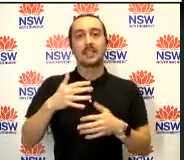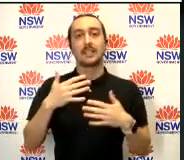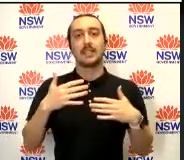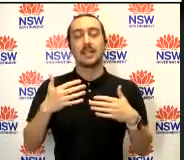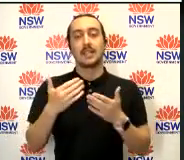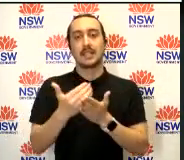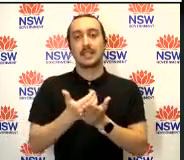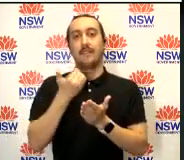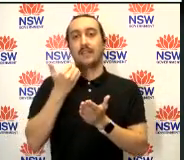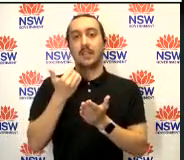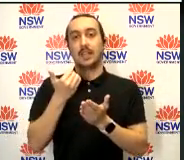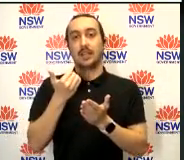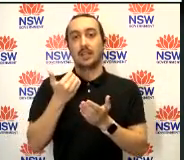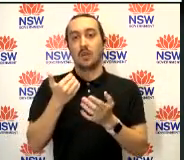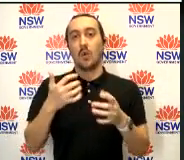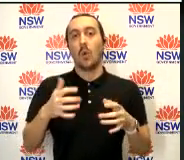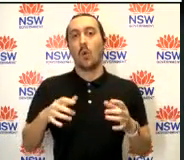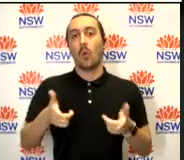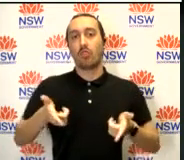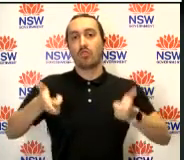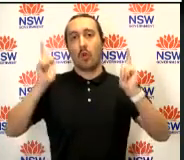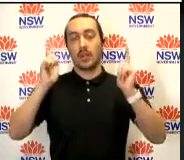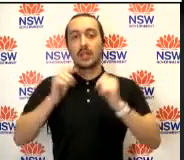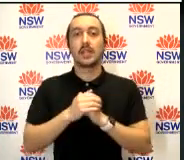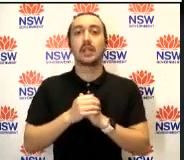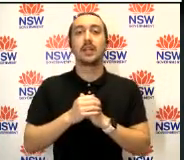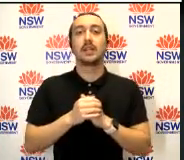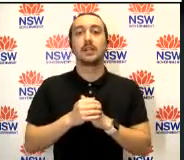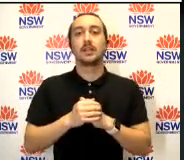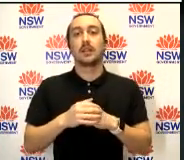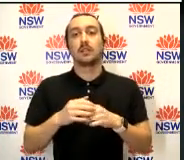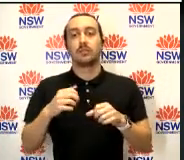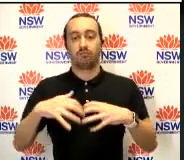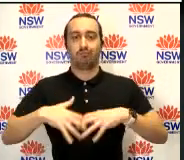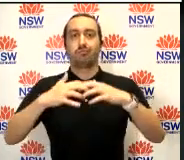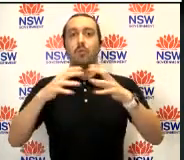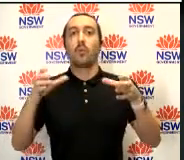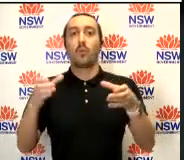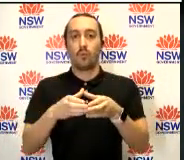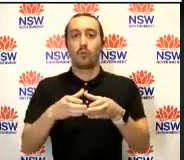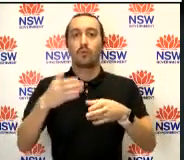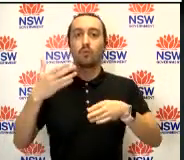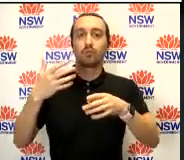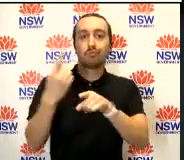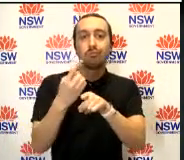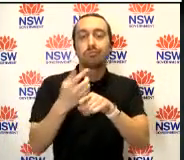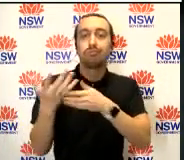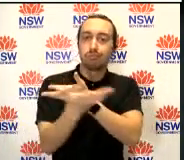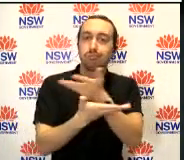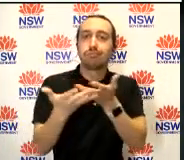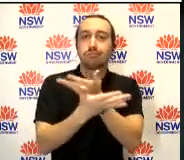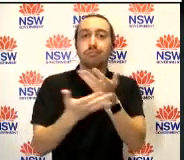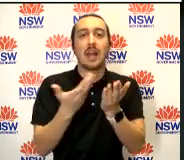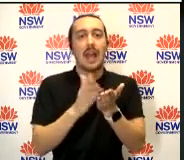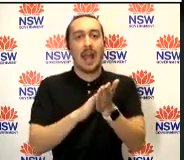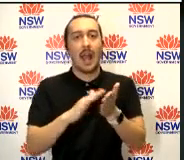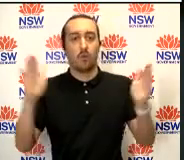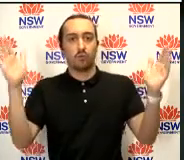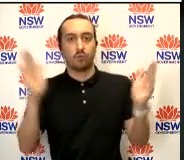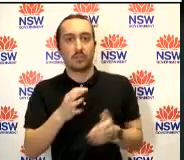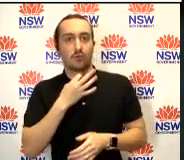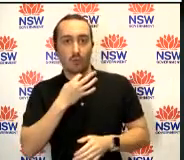agreed to establish a working group to tackle the specific issue of falls in the construction sector. Hopefully in the near future, we will